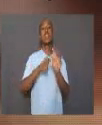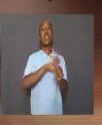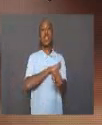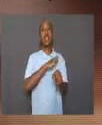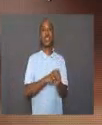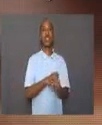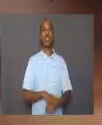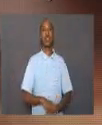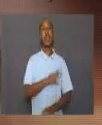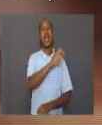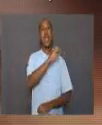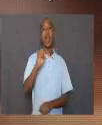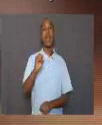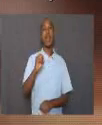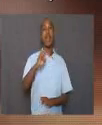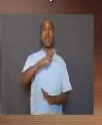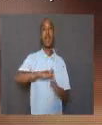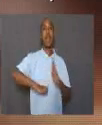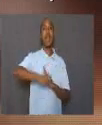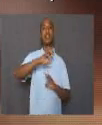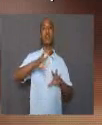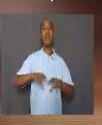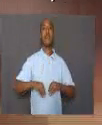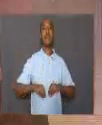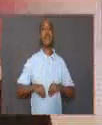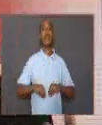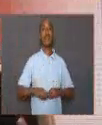energy and its electron affinity.